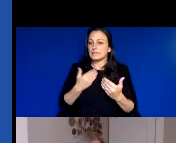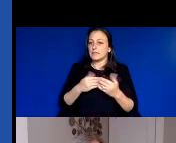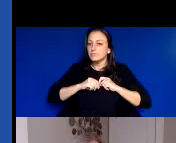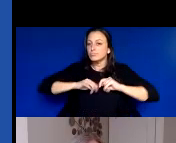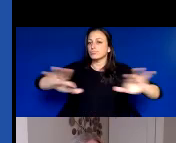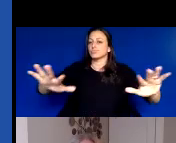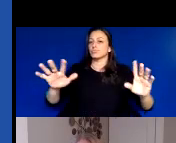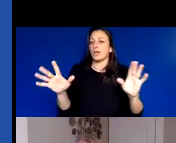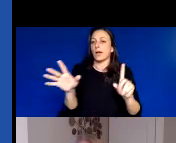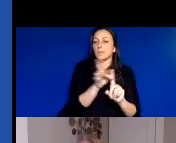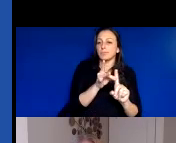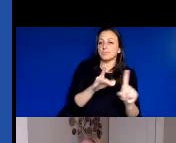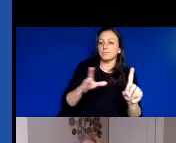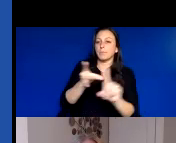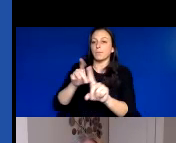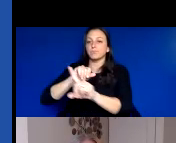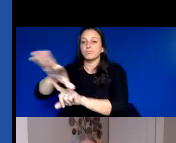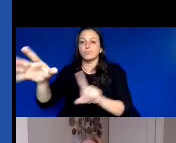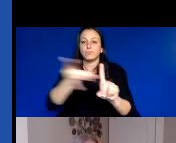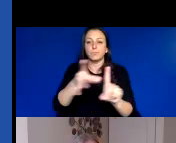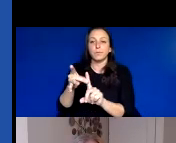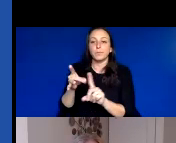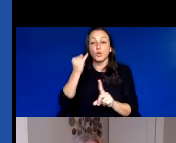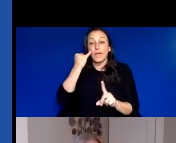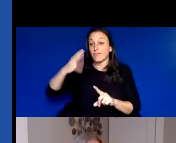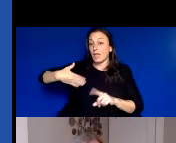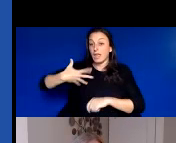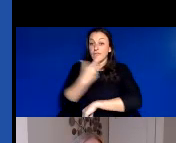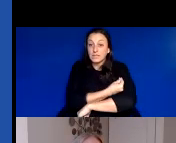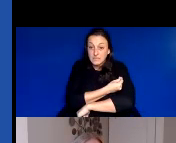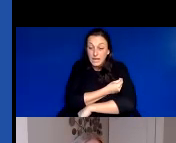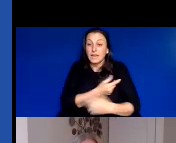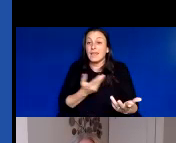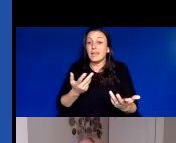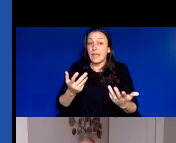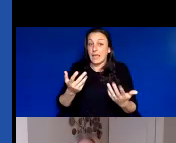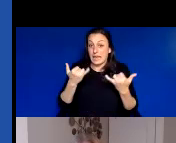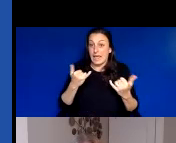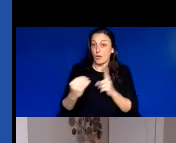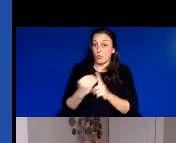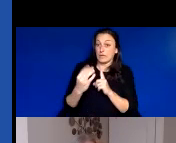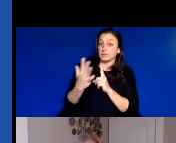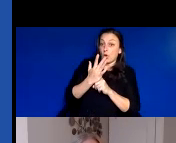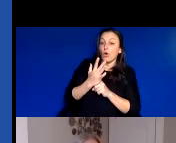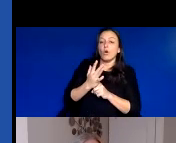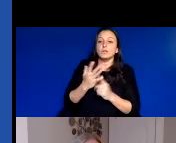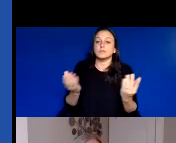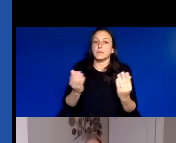are unvaccinated and exposed to COVID now, your chances of becoming infected are much greater than they were earlier in the